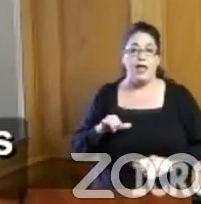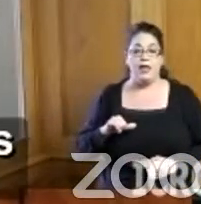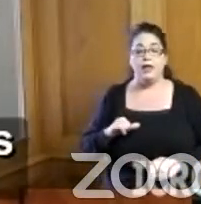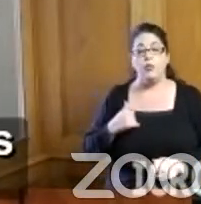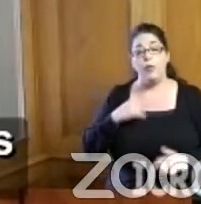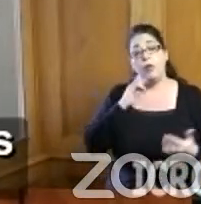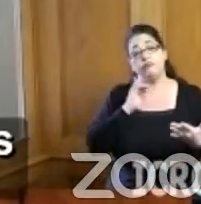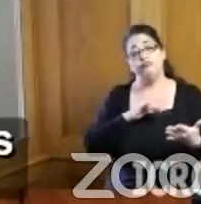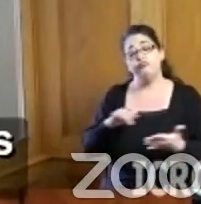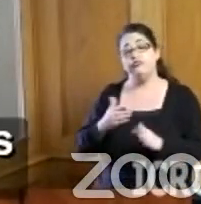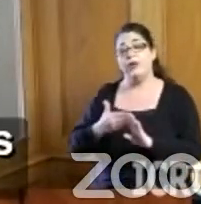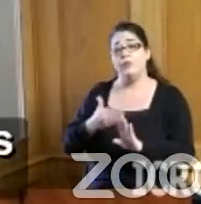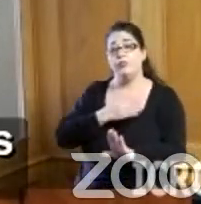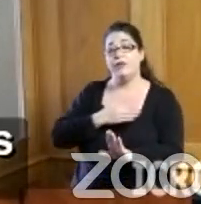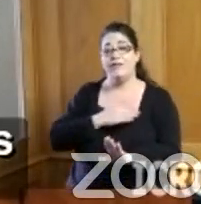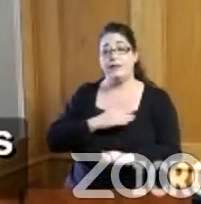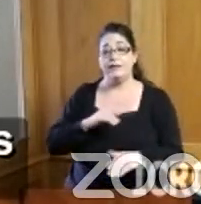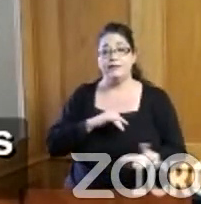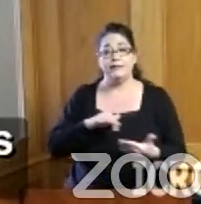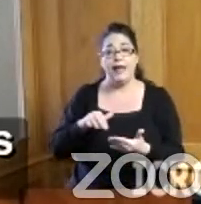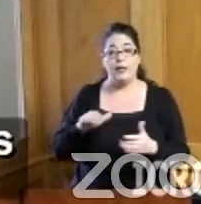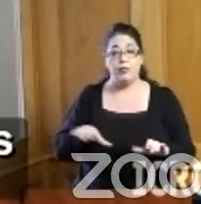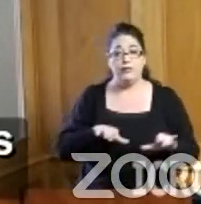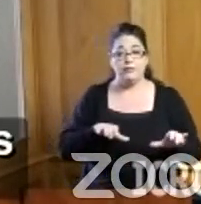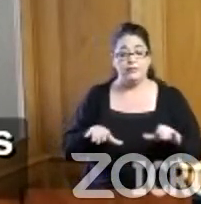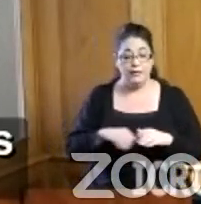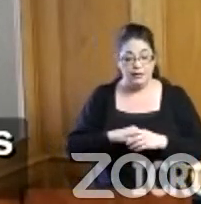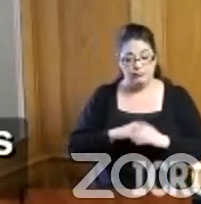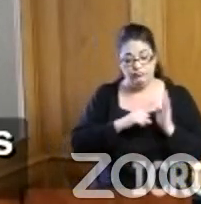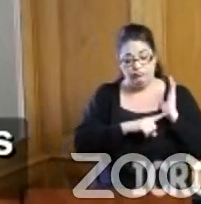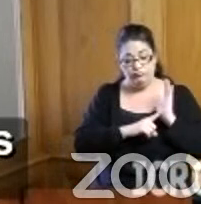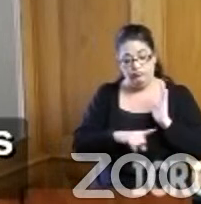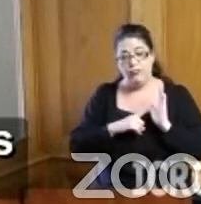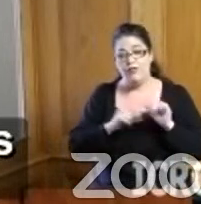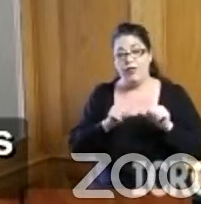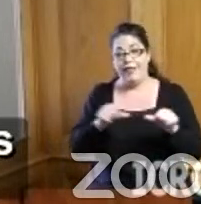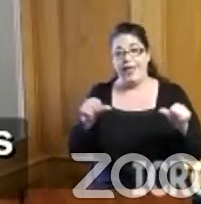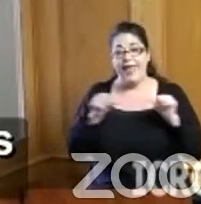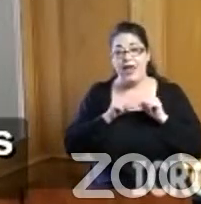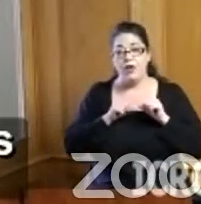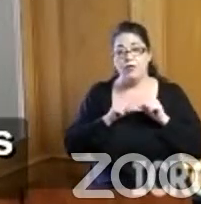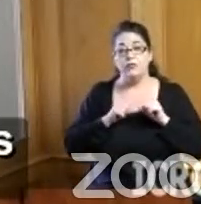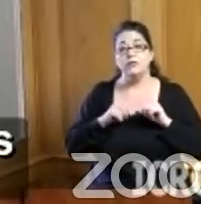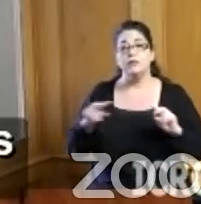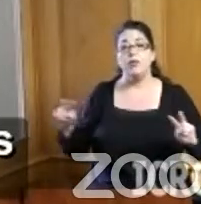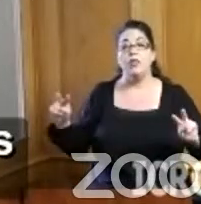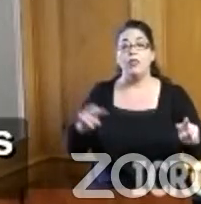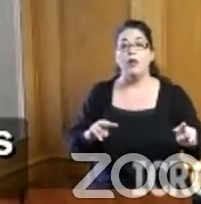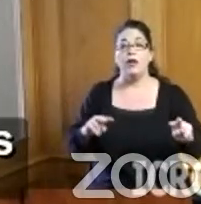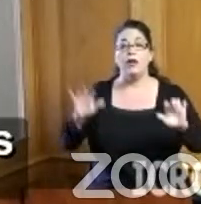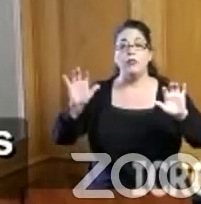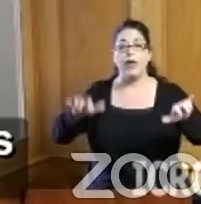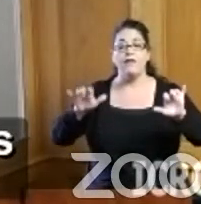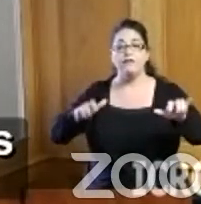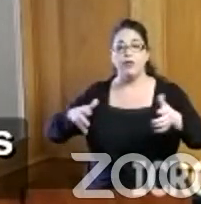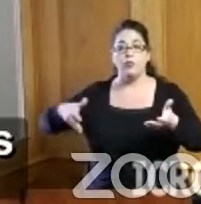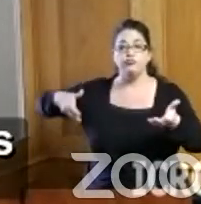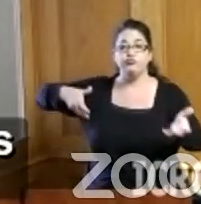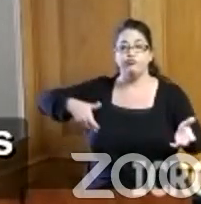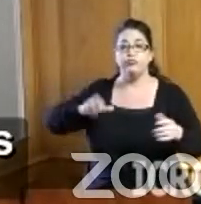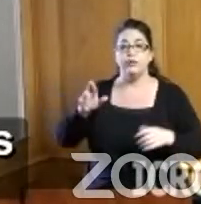will update a previous study that was done on this area to look at rainfall derived infiltration and